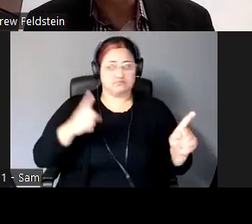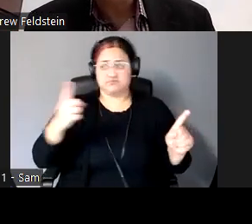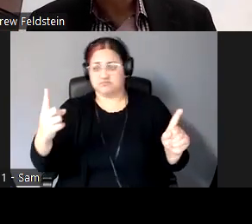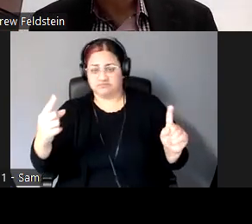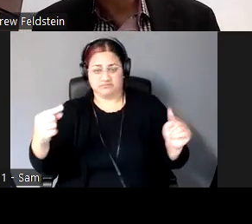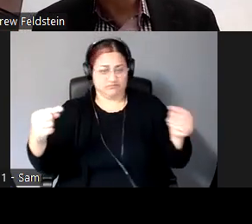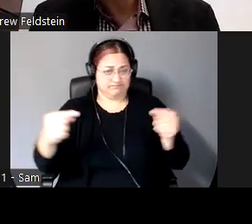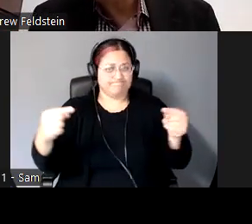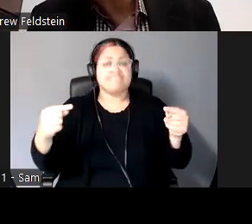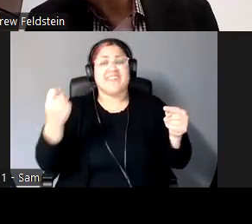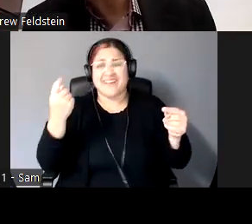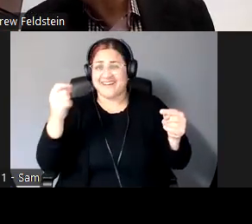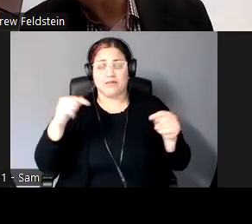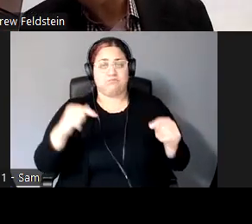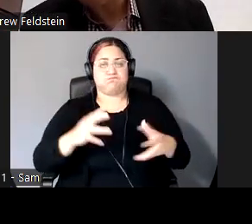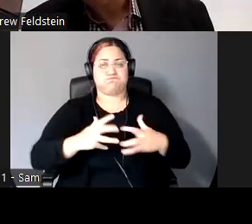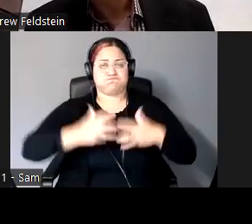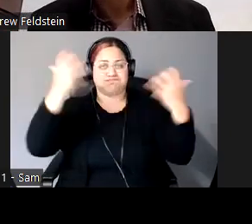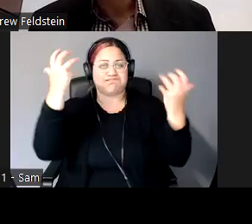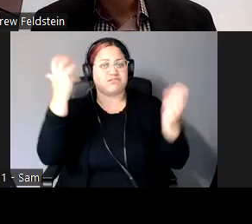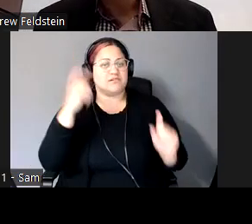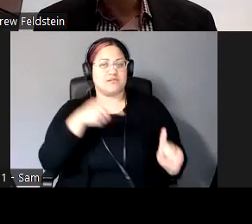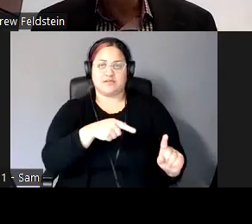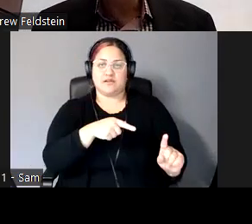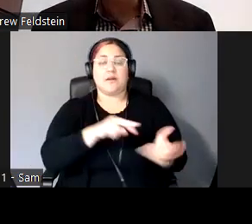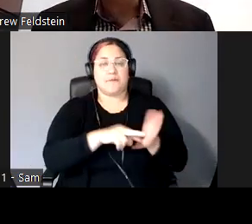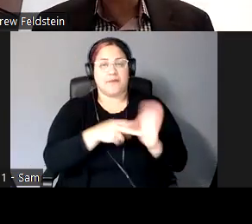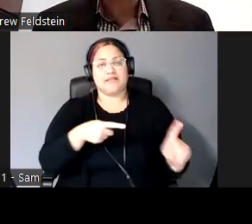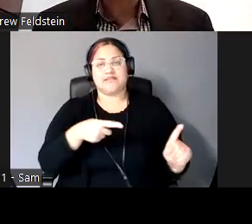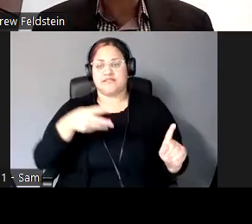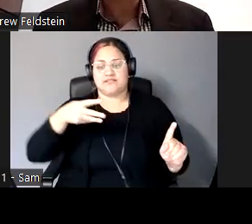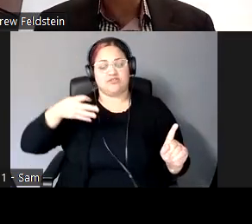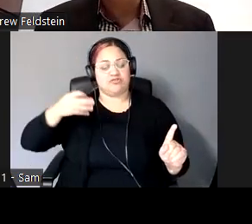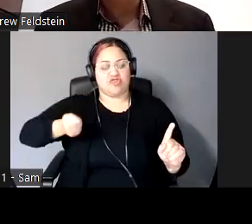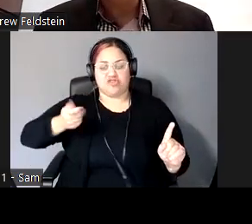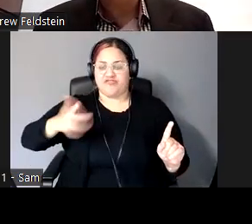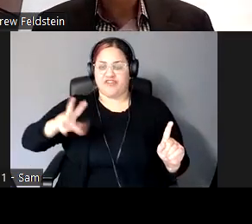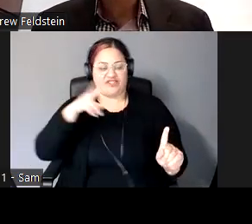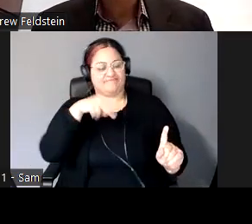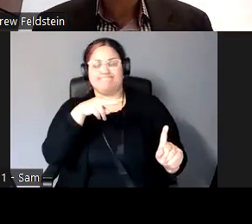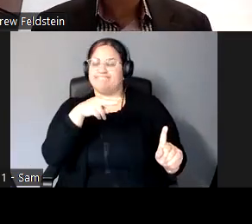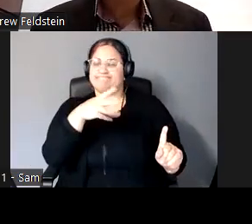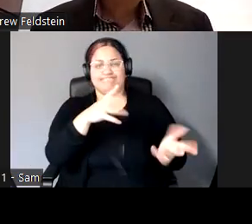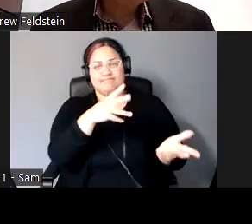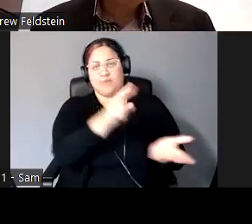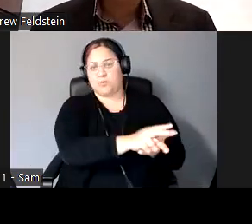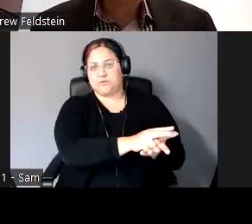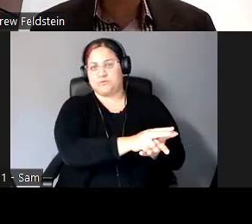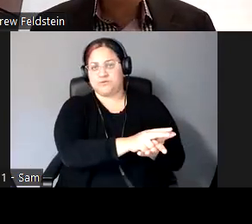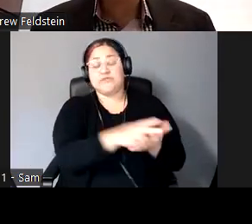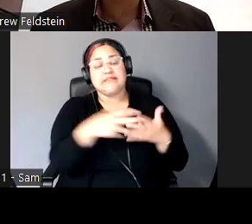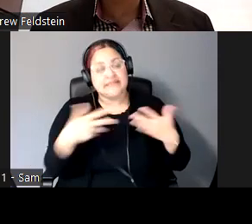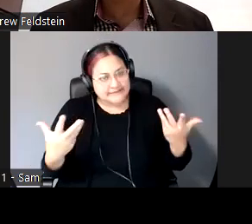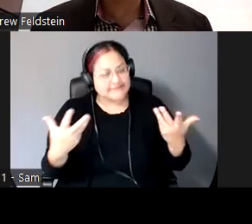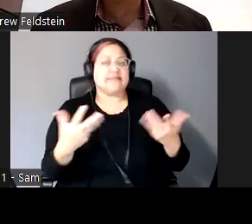grandchildren. And the court says, well, that makes sense. So you really have to think about your language. I have to